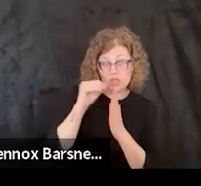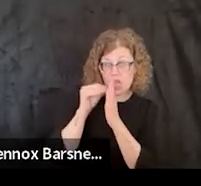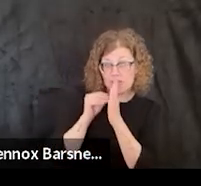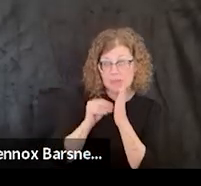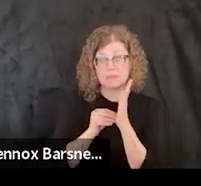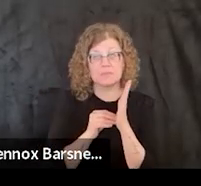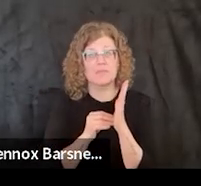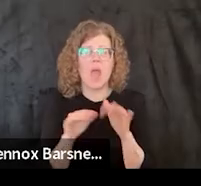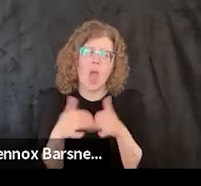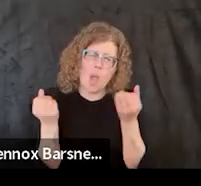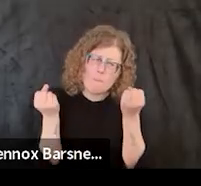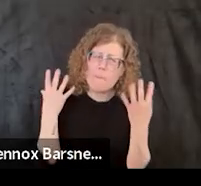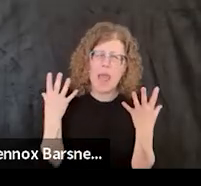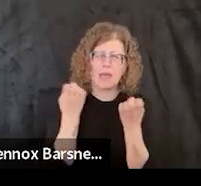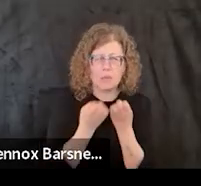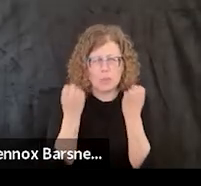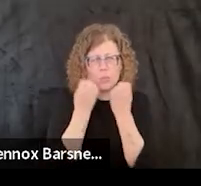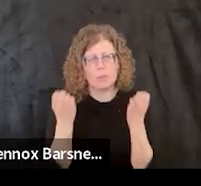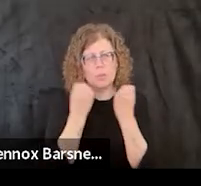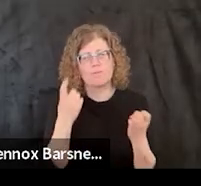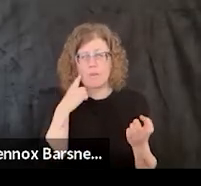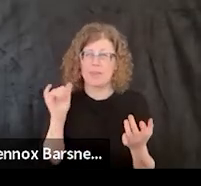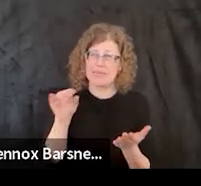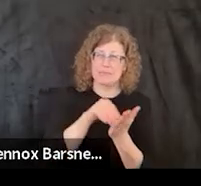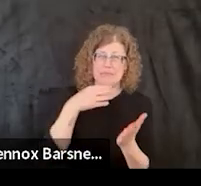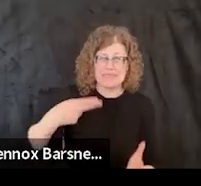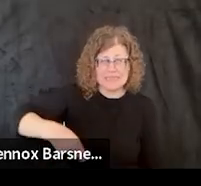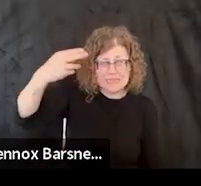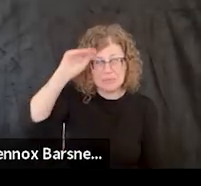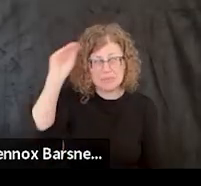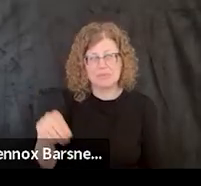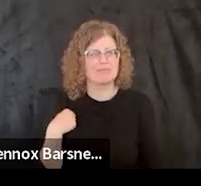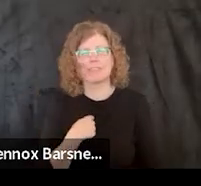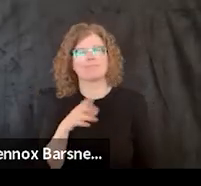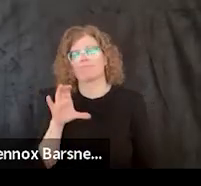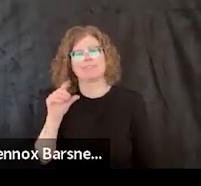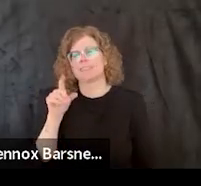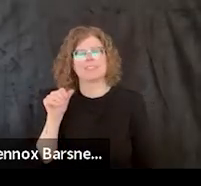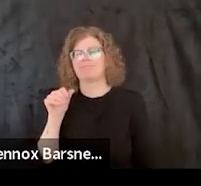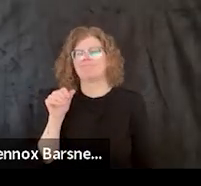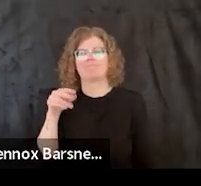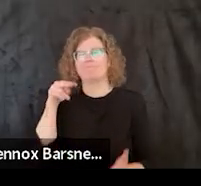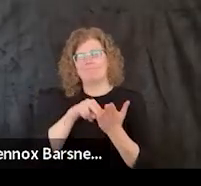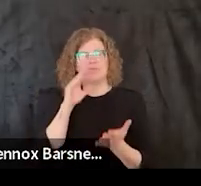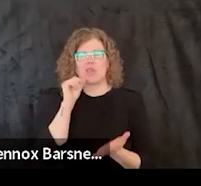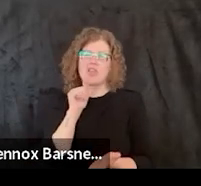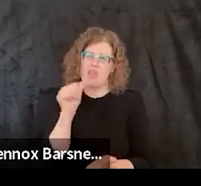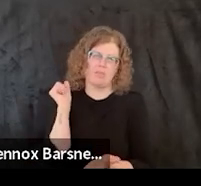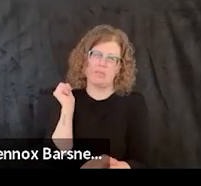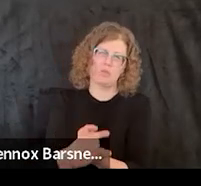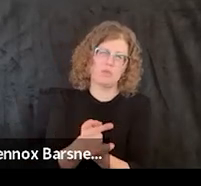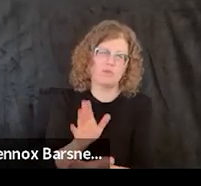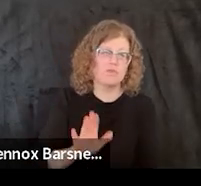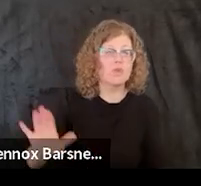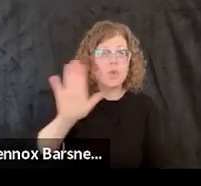equipment purchases. As it states in the program guidelines, any equipment requested must be specific